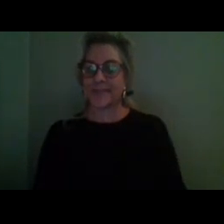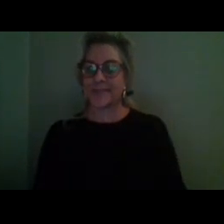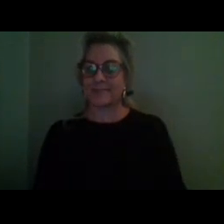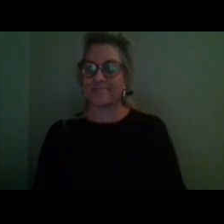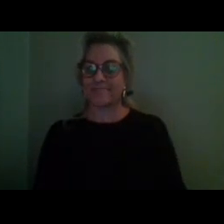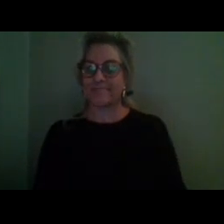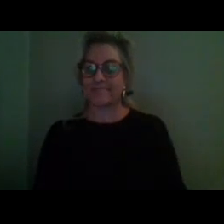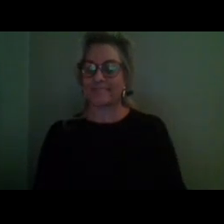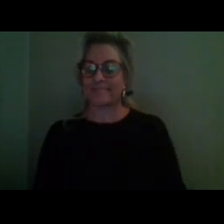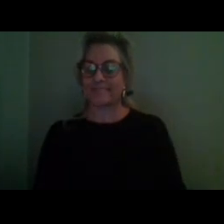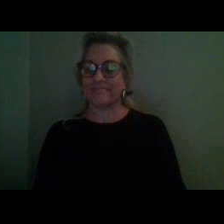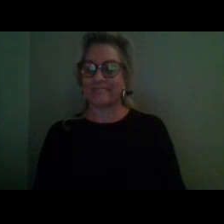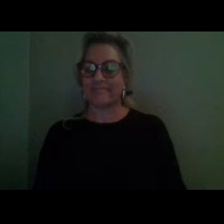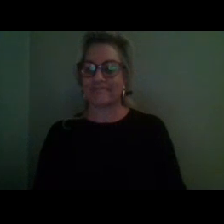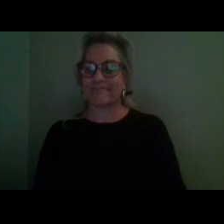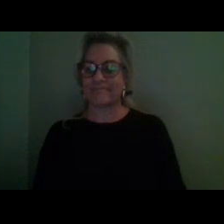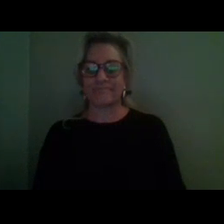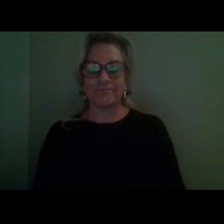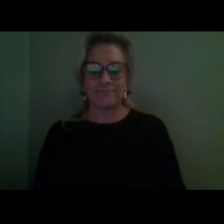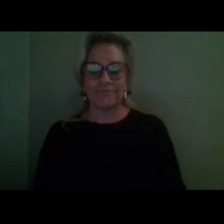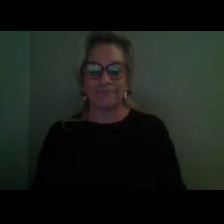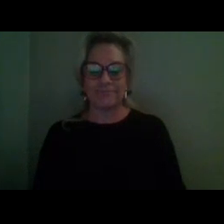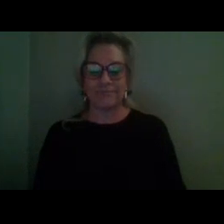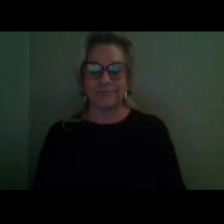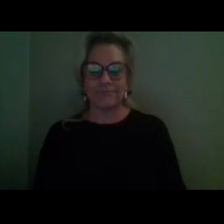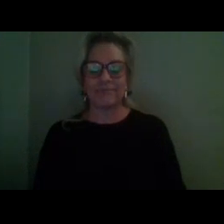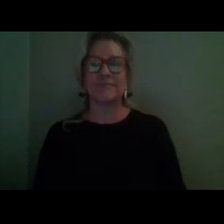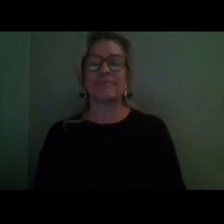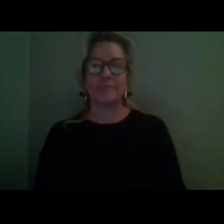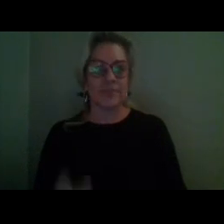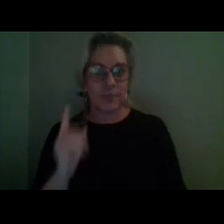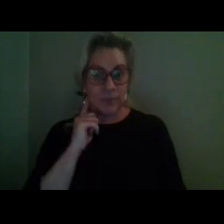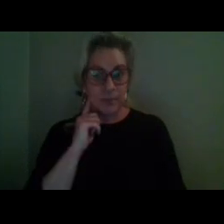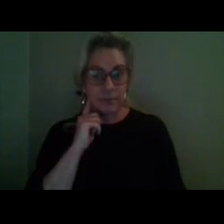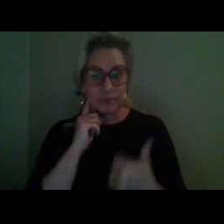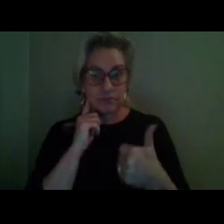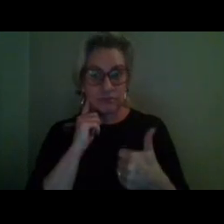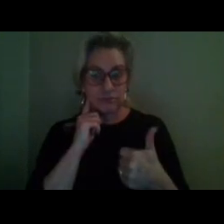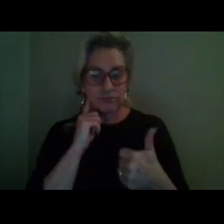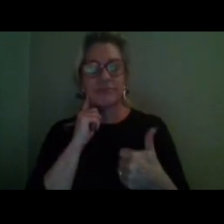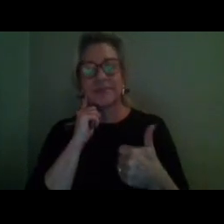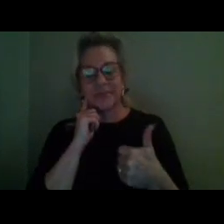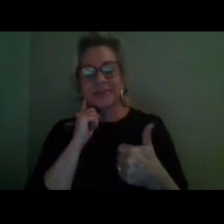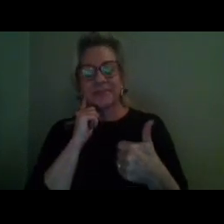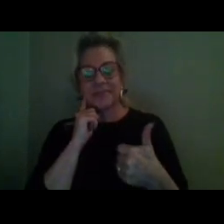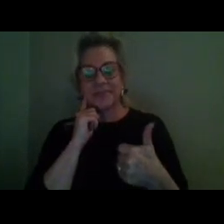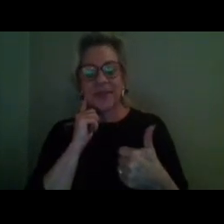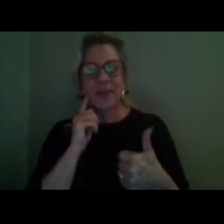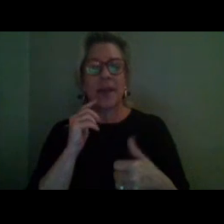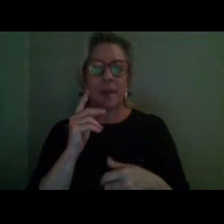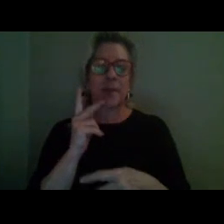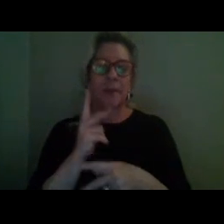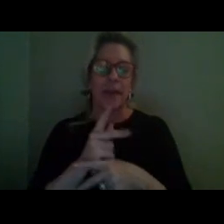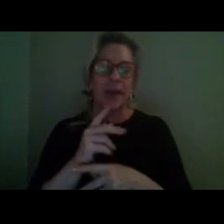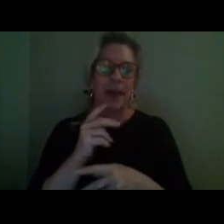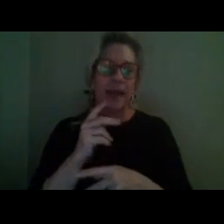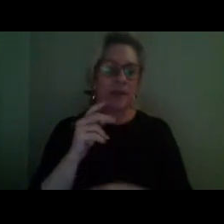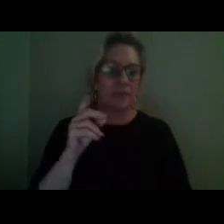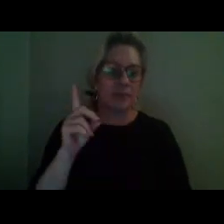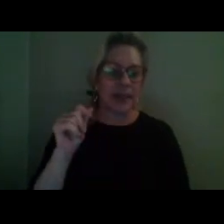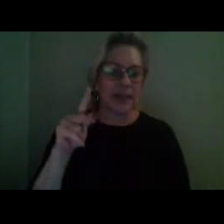Okay, Dave, I'll come back to you. Oh, wait, Dave, I see you've unmuted yourself. Can you hear us? Thanks for the prompt. My name's Dave Schbach from Wallala,